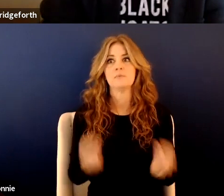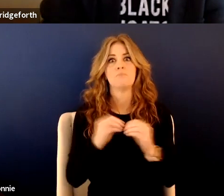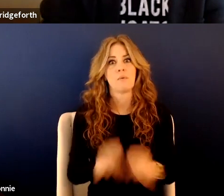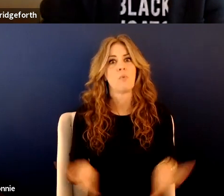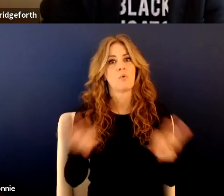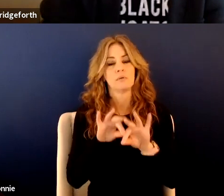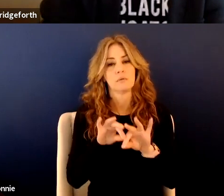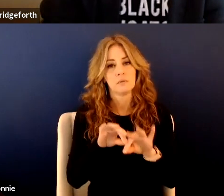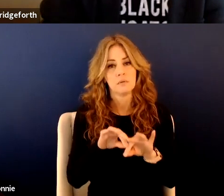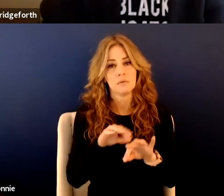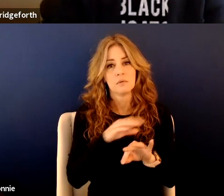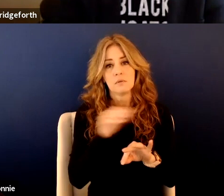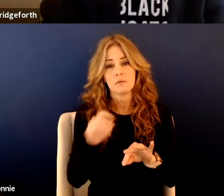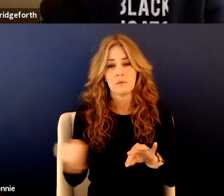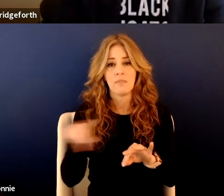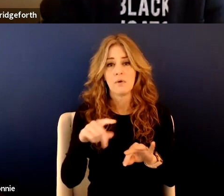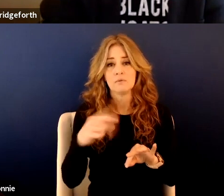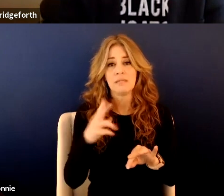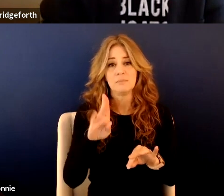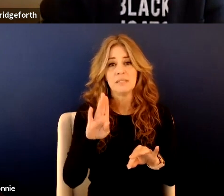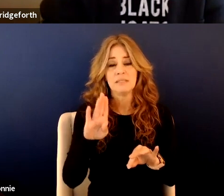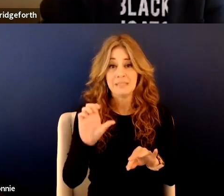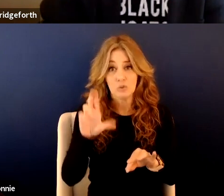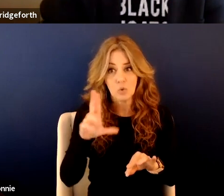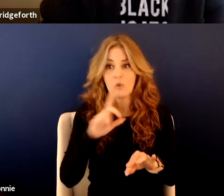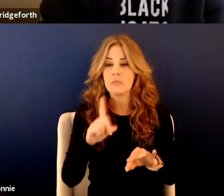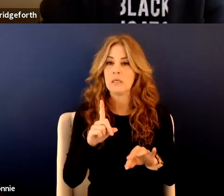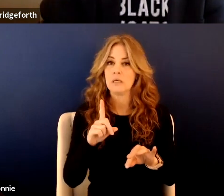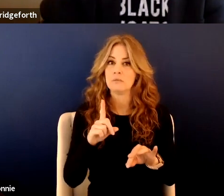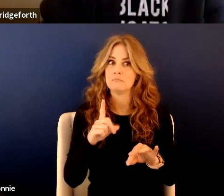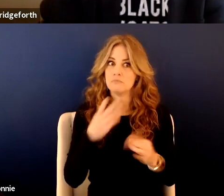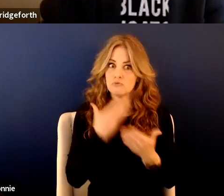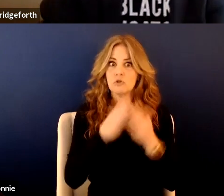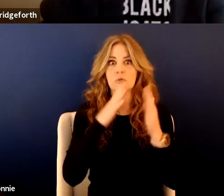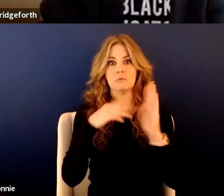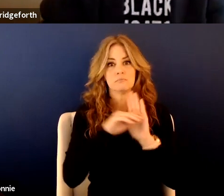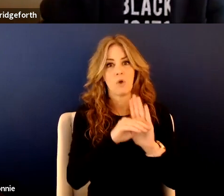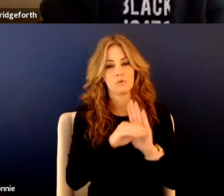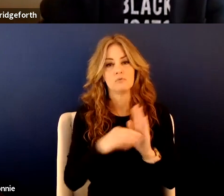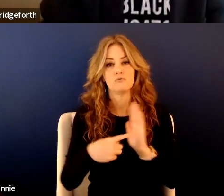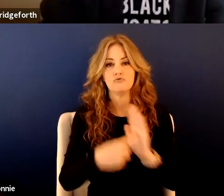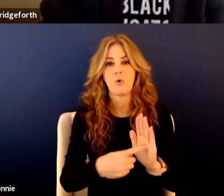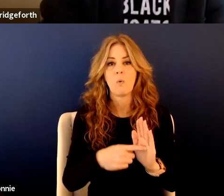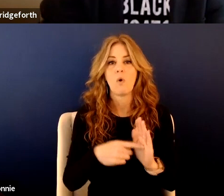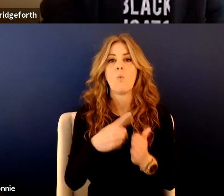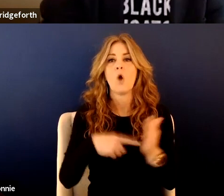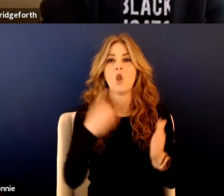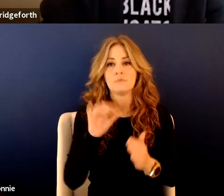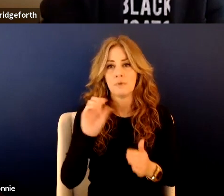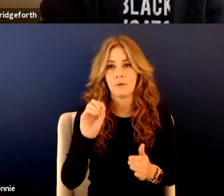I think, HBCUs are an incredible model for the ways in which other mothering should and